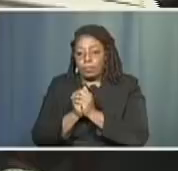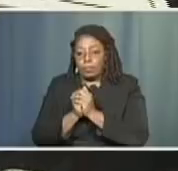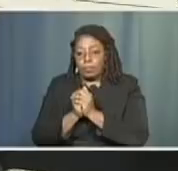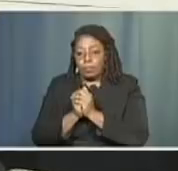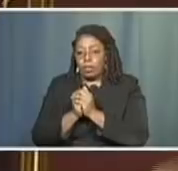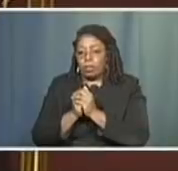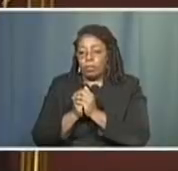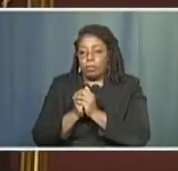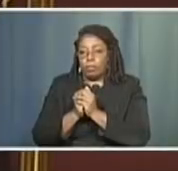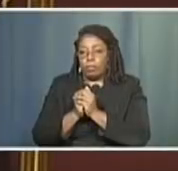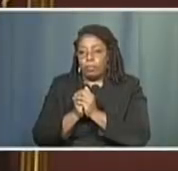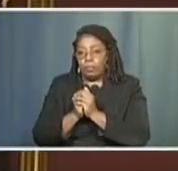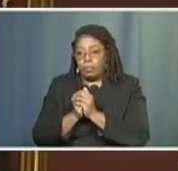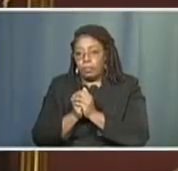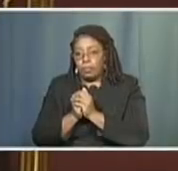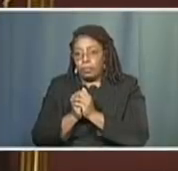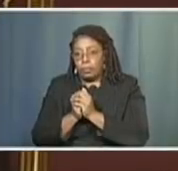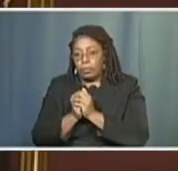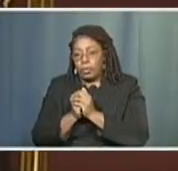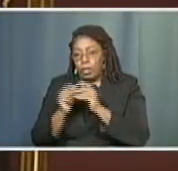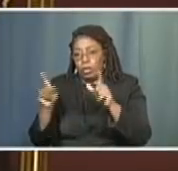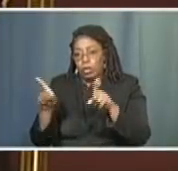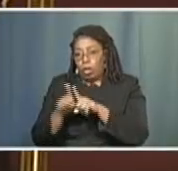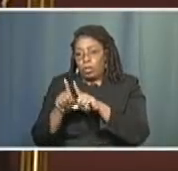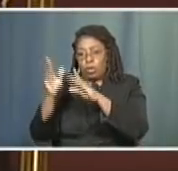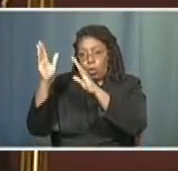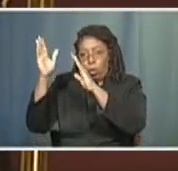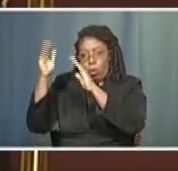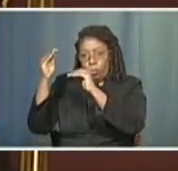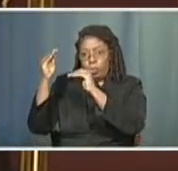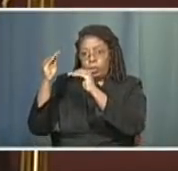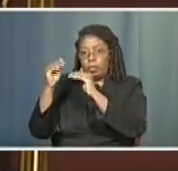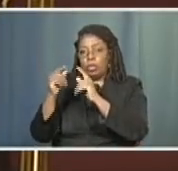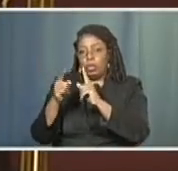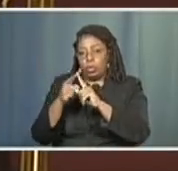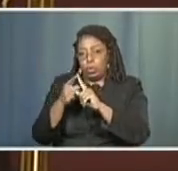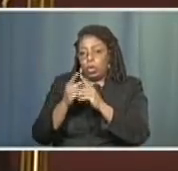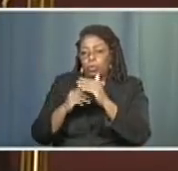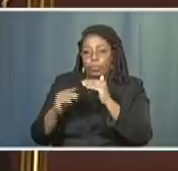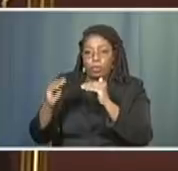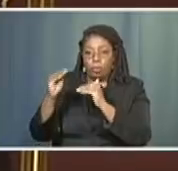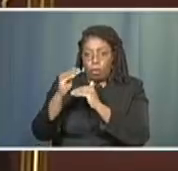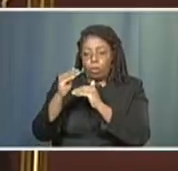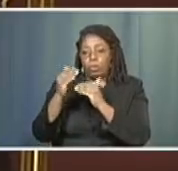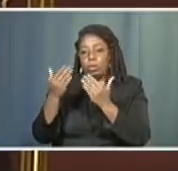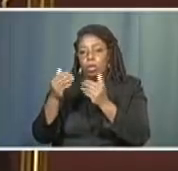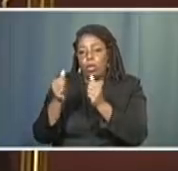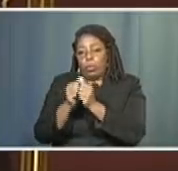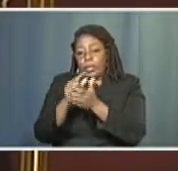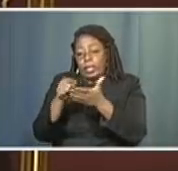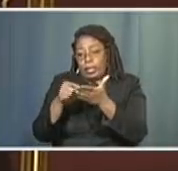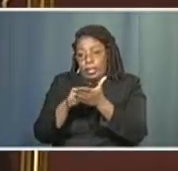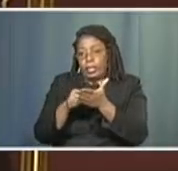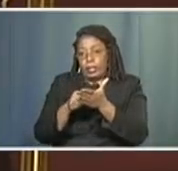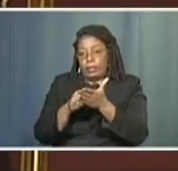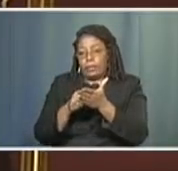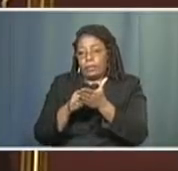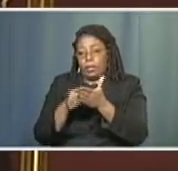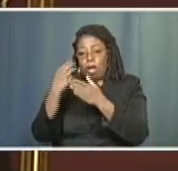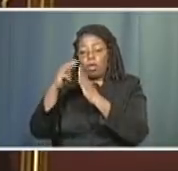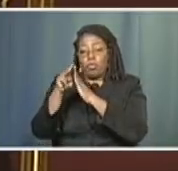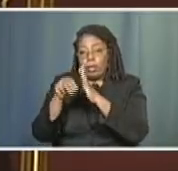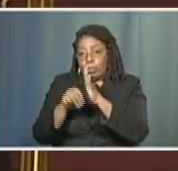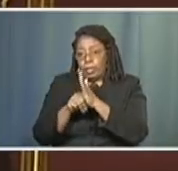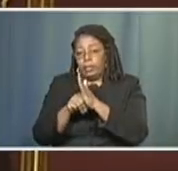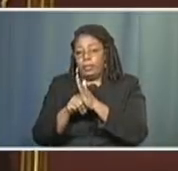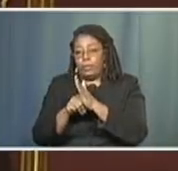kinds of rights. Plus that we also hope to promote with this agreement tourism. And there are a lot